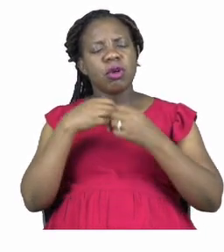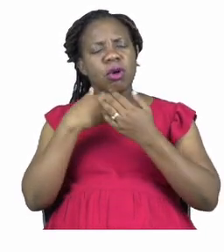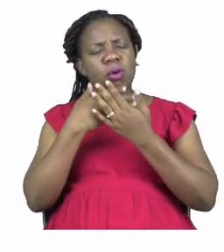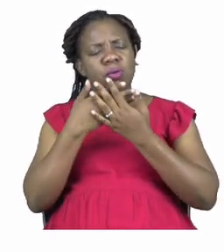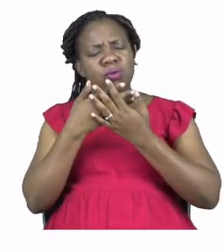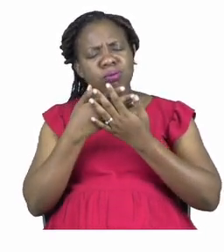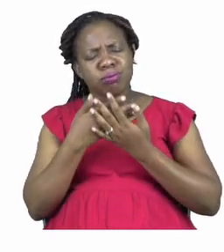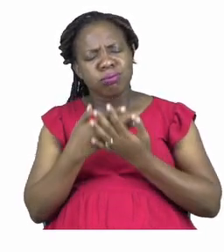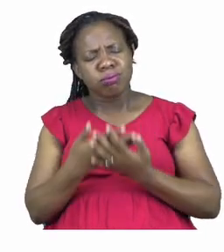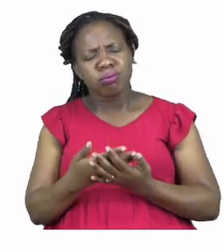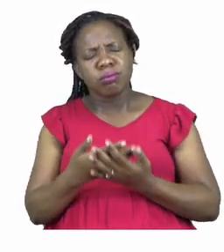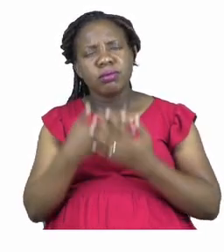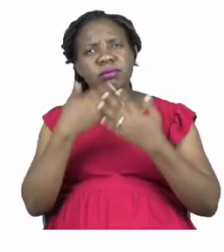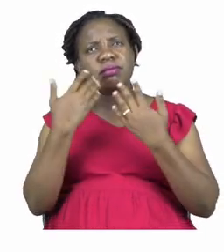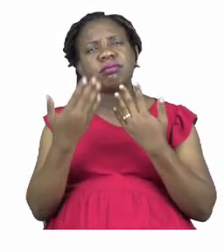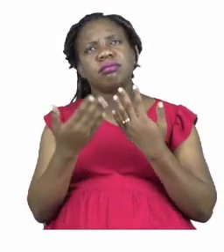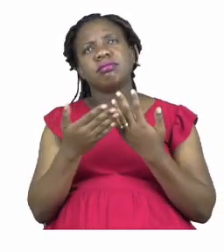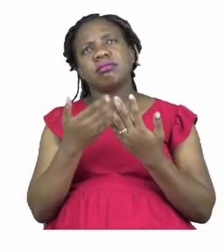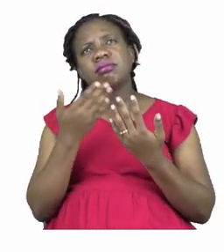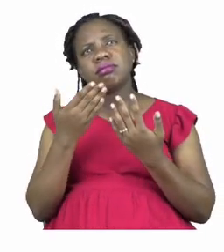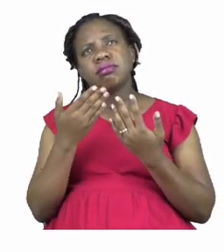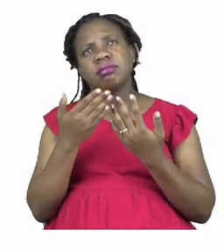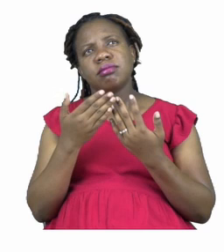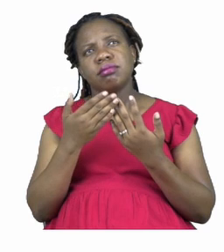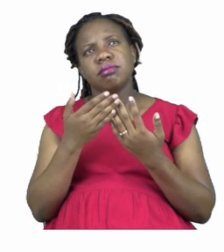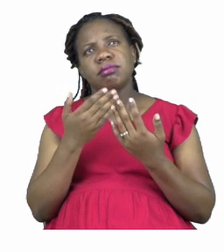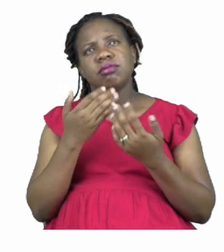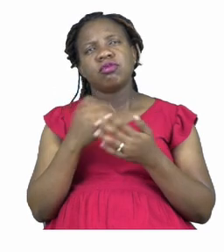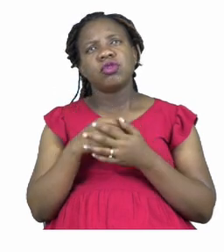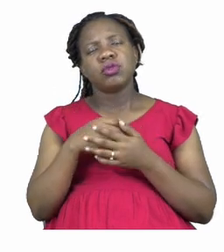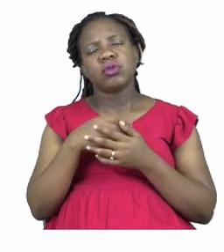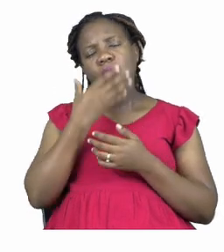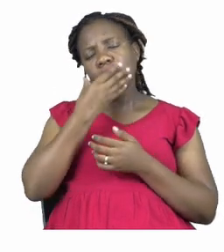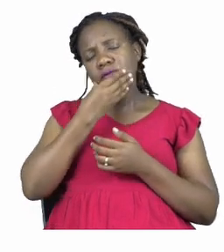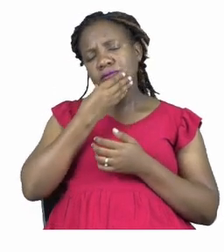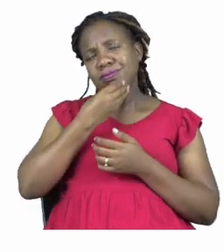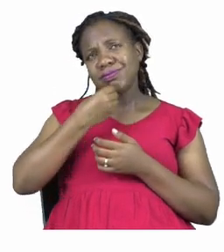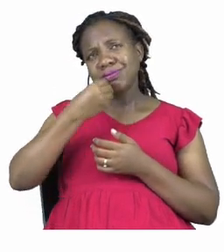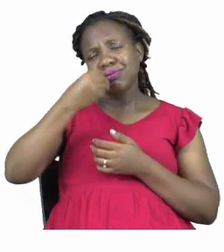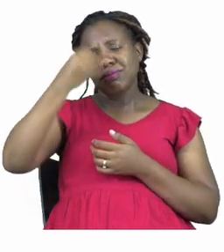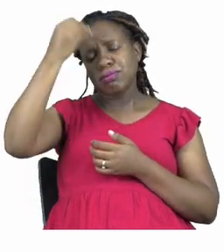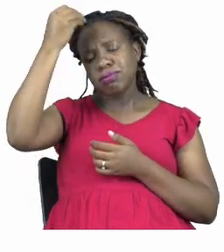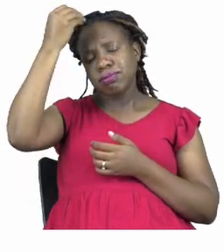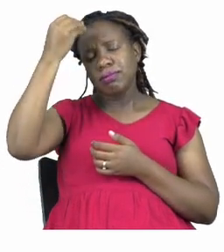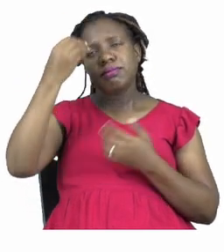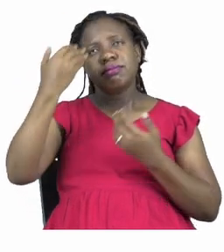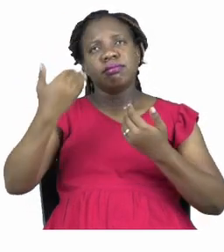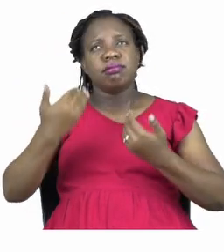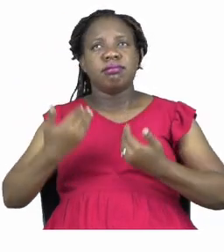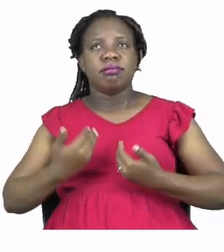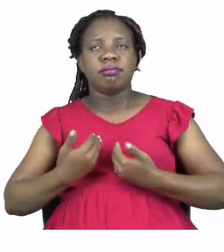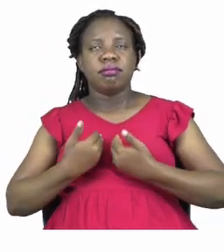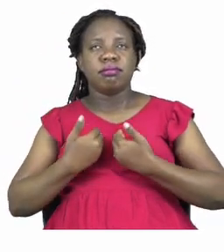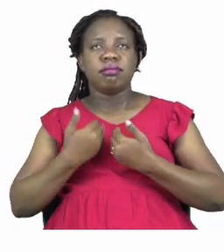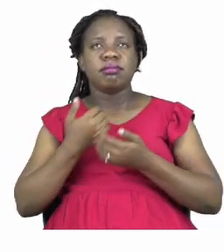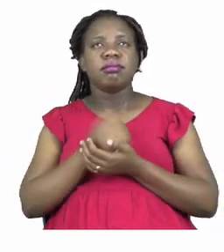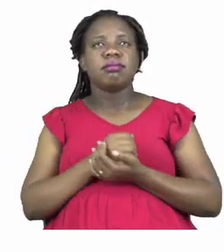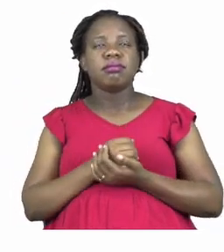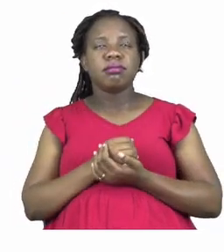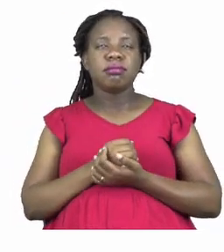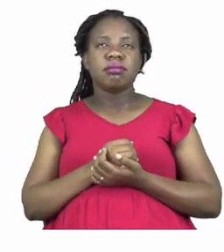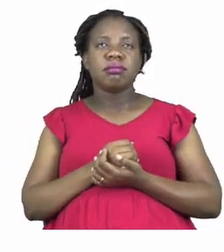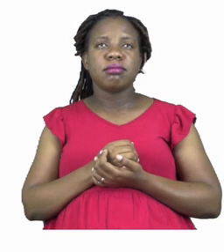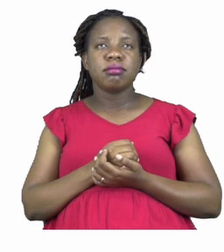lighter, and older or younger. Now, to help you, they have put some of the words